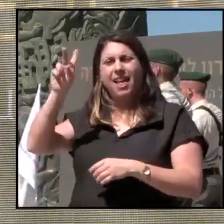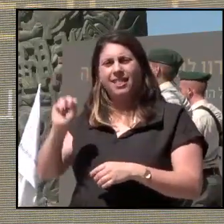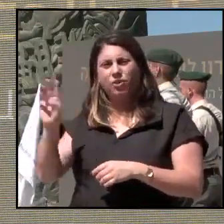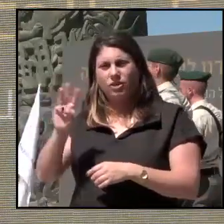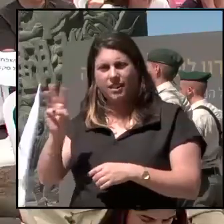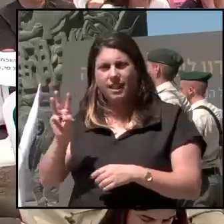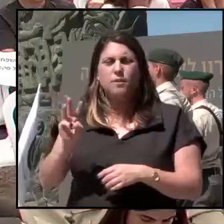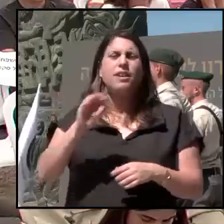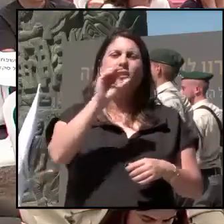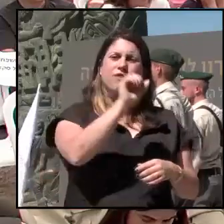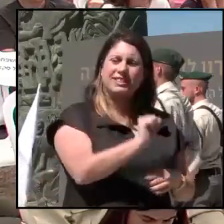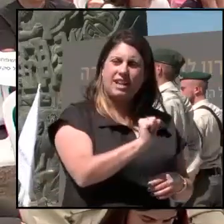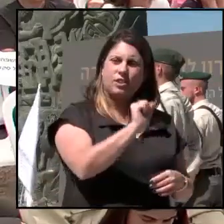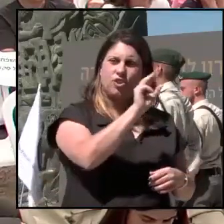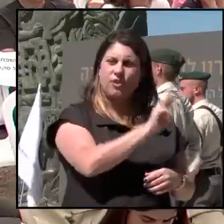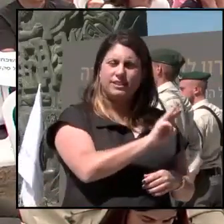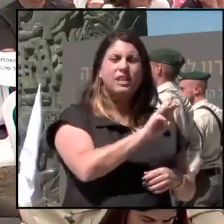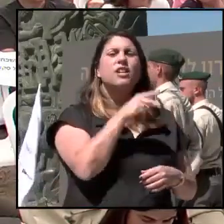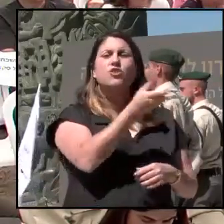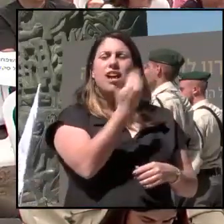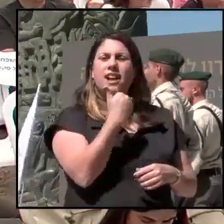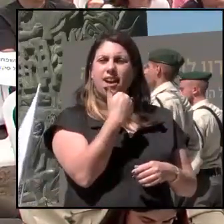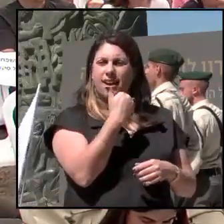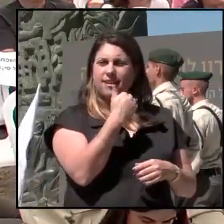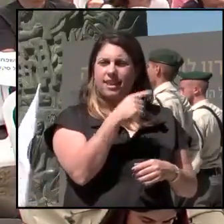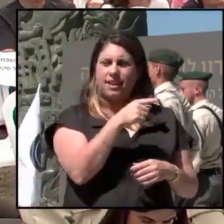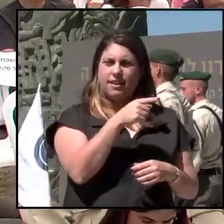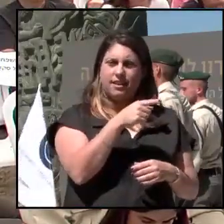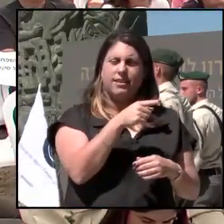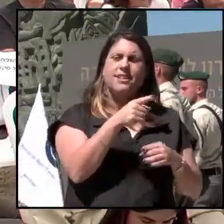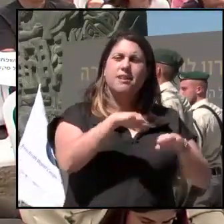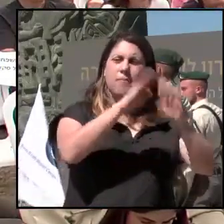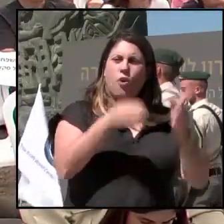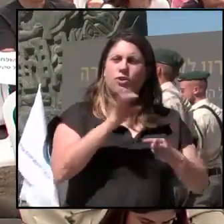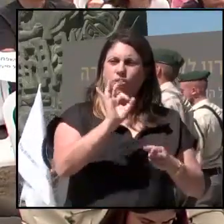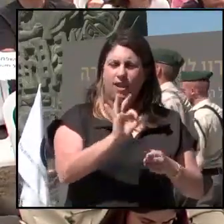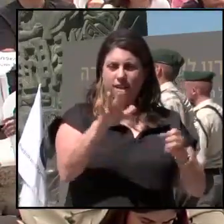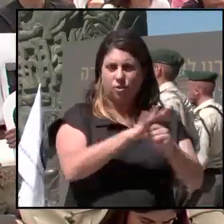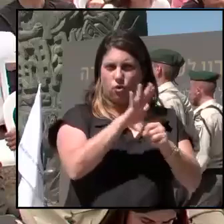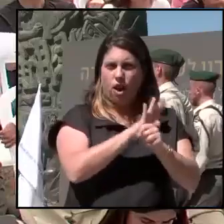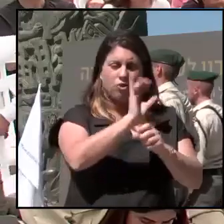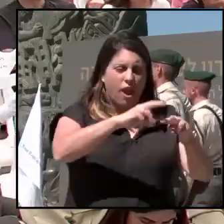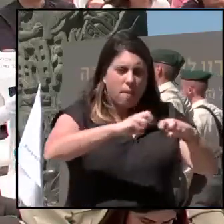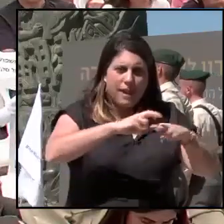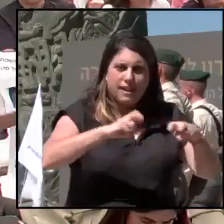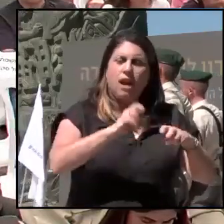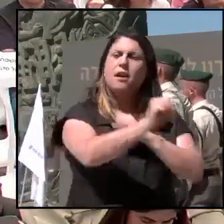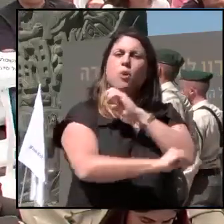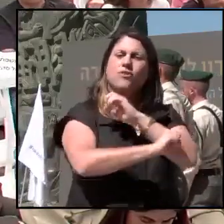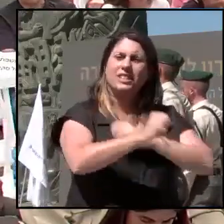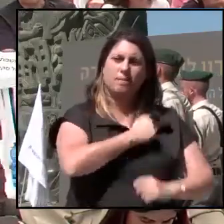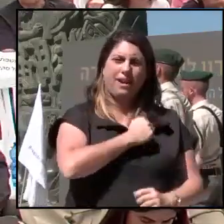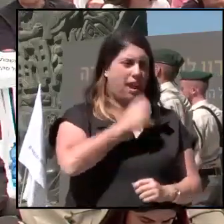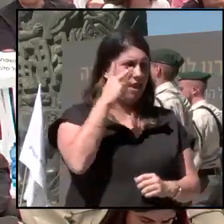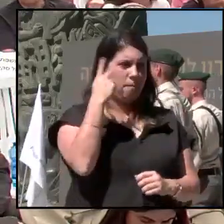scholar Judith Baumel-Schwartz, who heads the Arnold and Leona Finkler Institute of Holocaust Research at Bar-Ilan